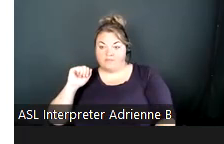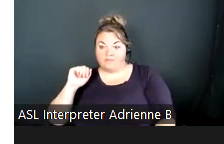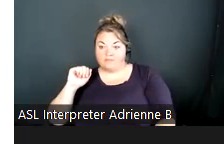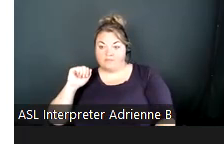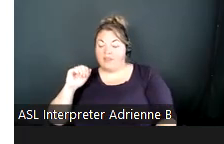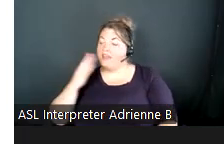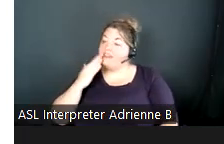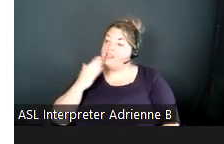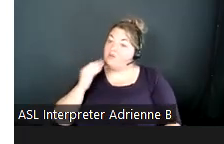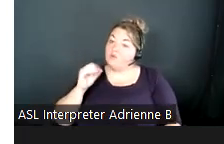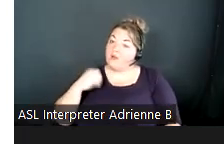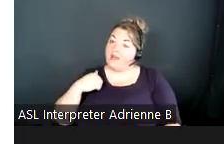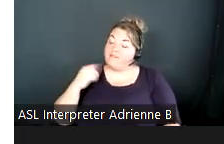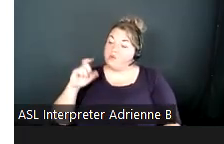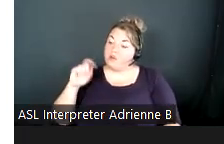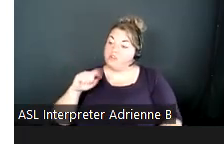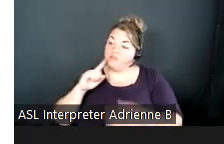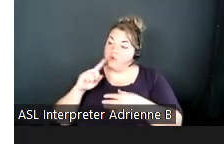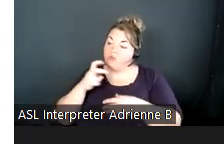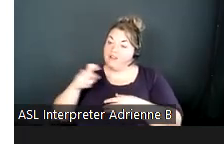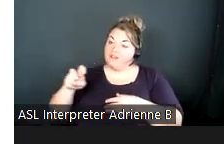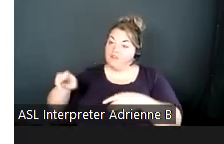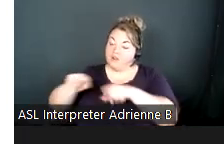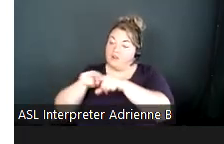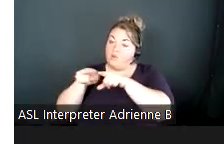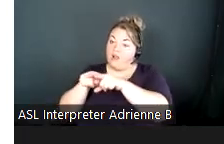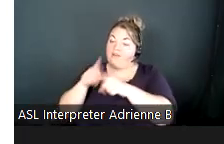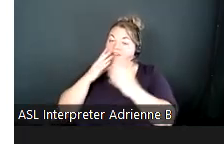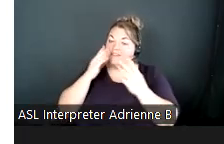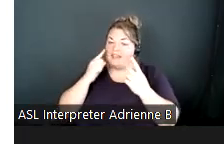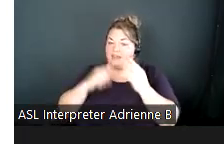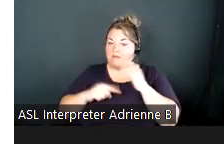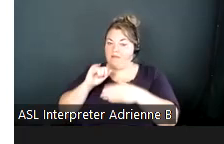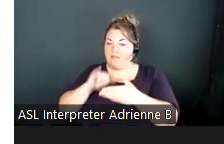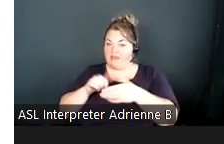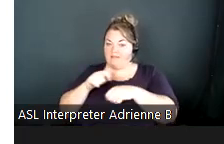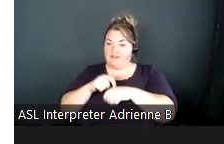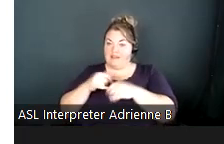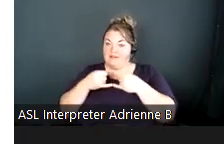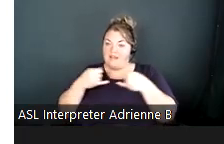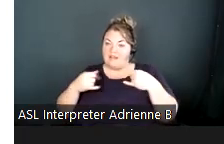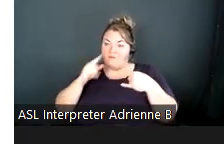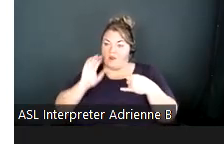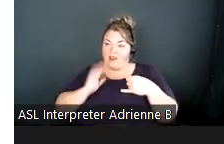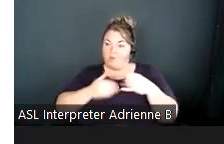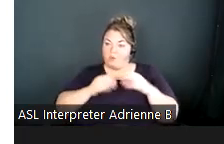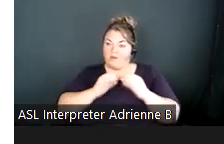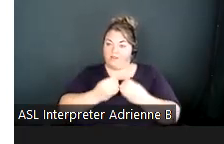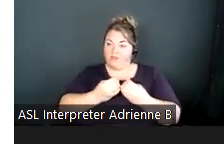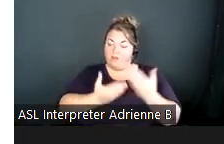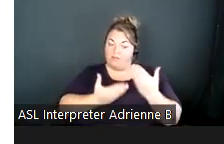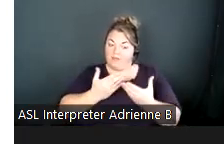Thank you. So I have a question in terms of transition as well. So thinking about that timeline for an organization that might currently